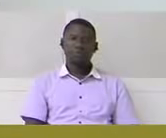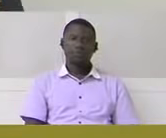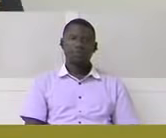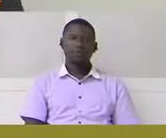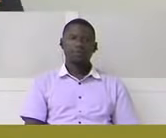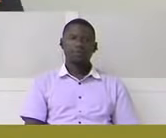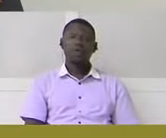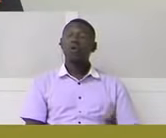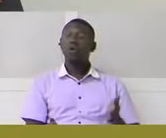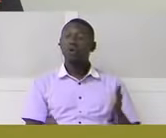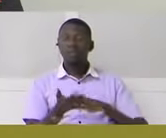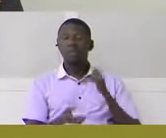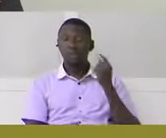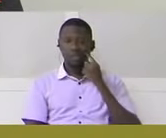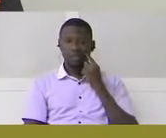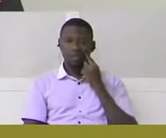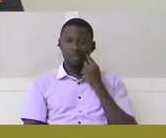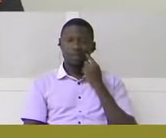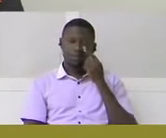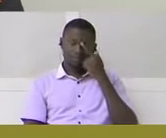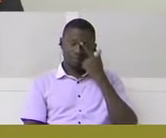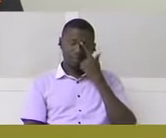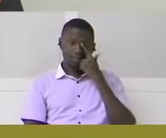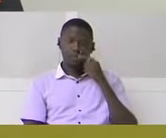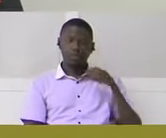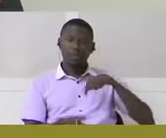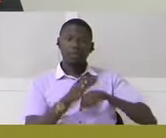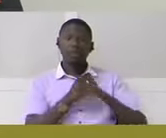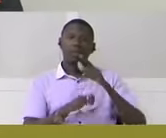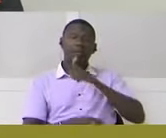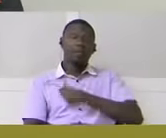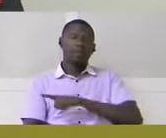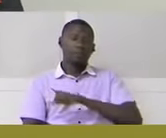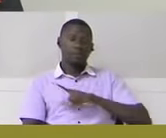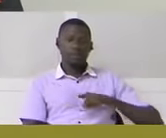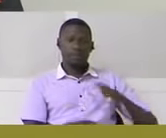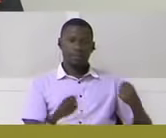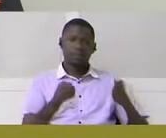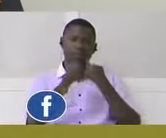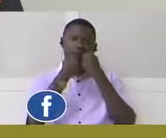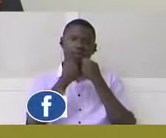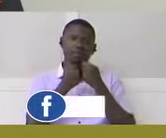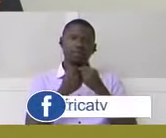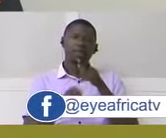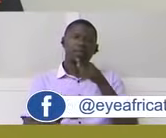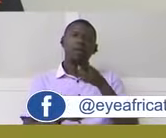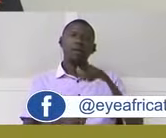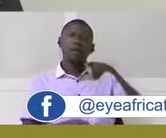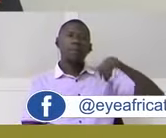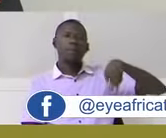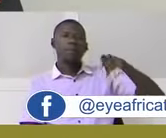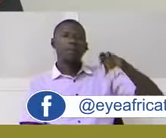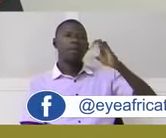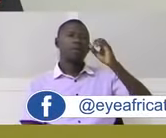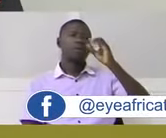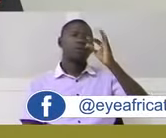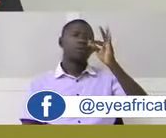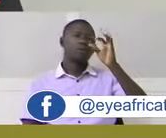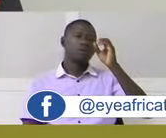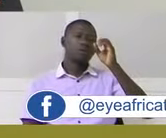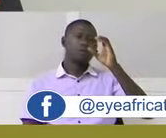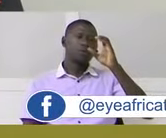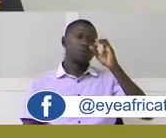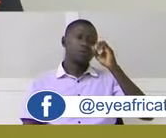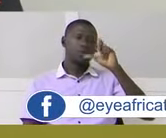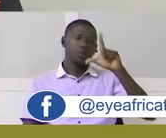On this particular occasion, in the Lamin accident, what was the protocol car within the presidential